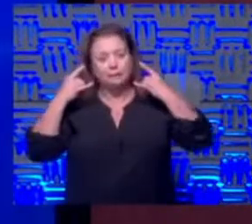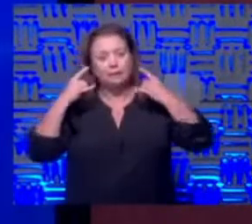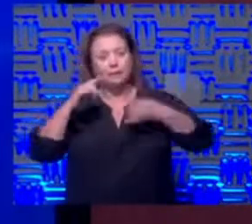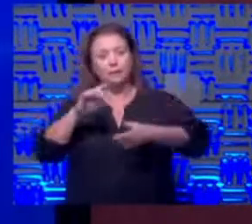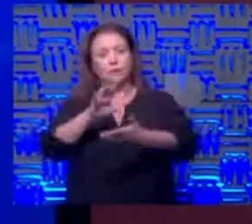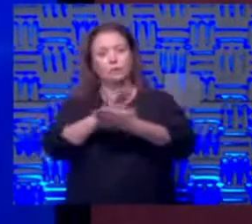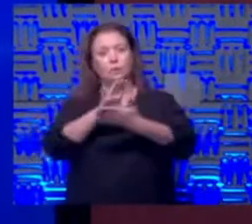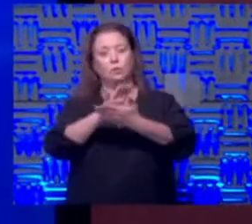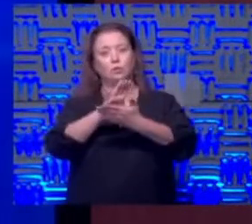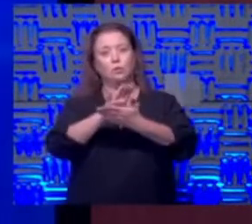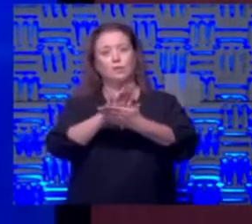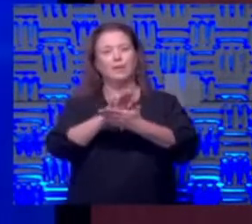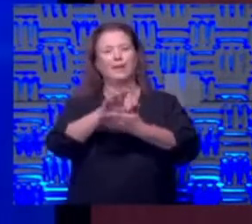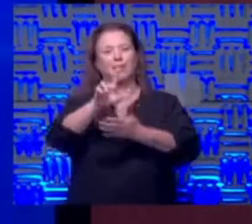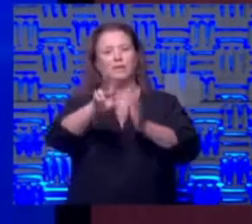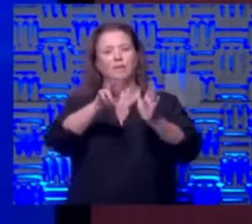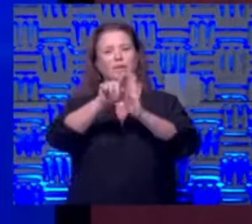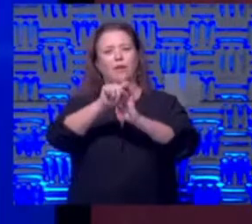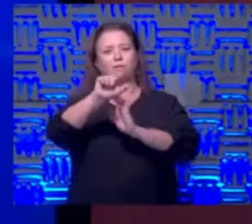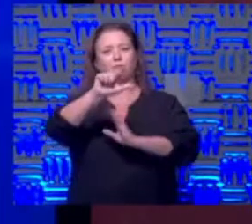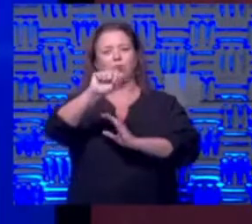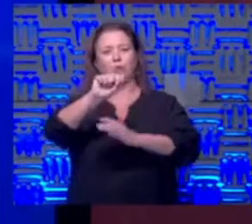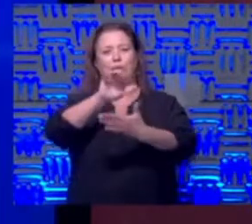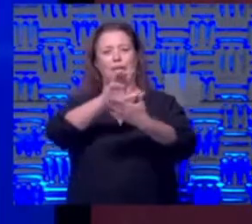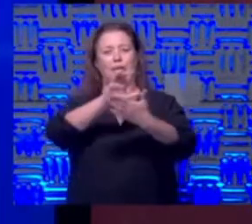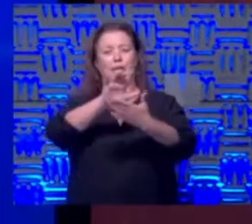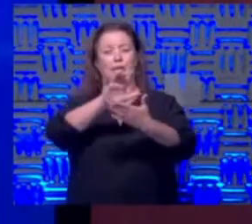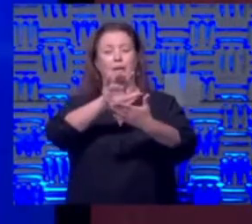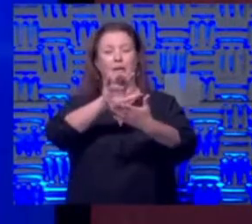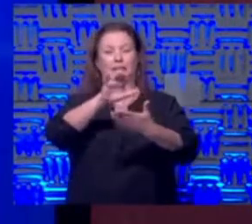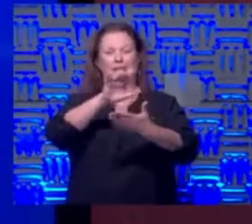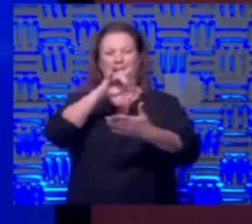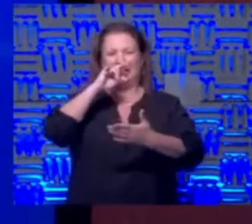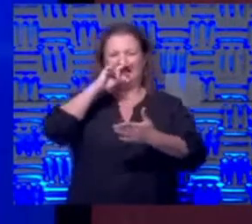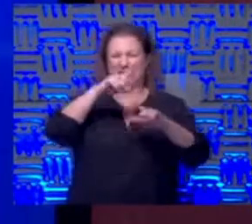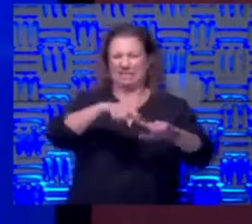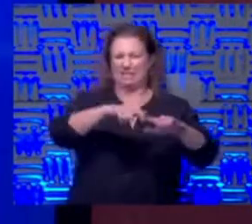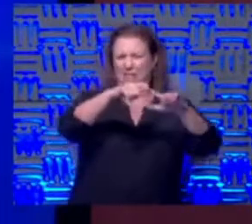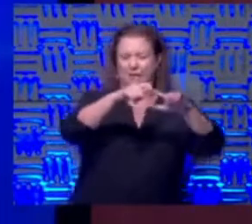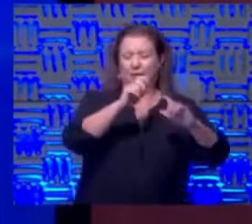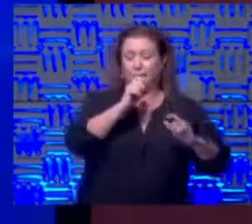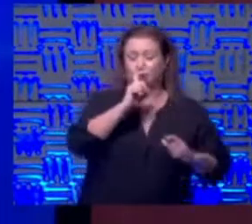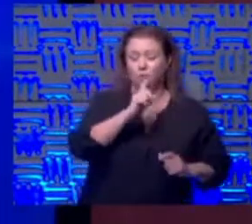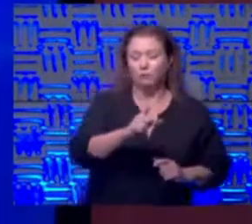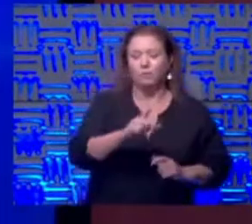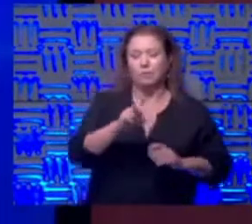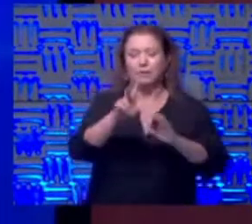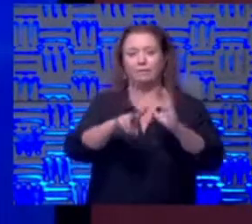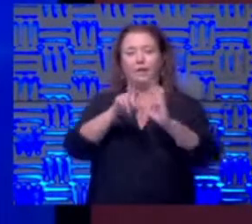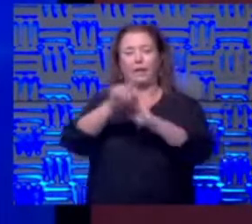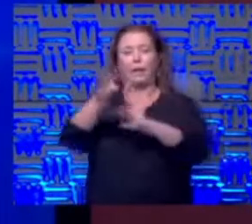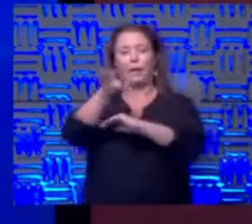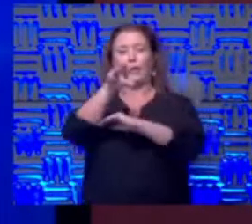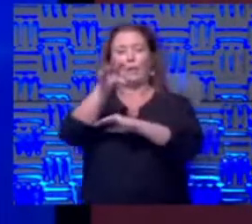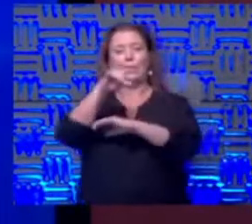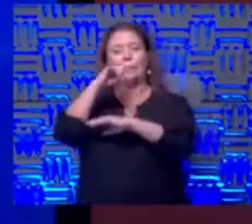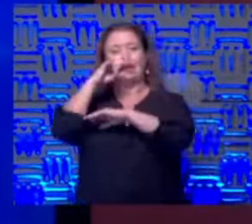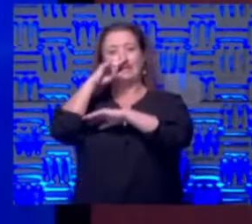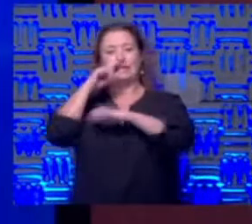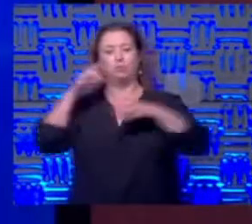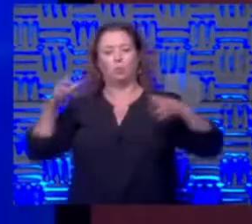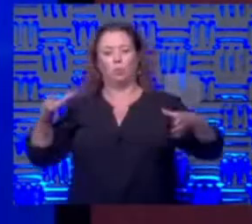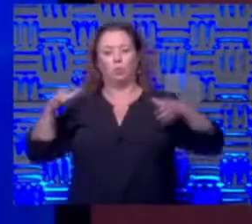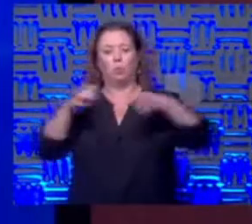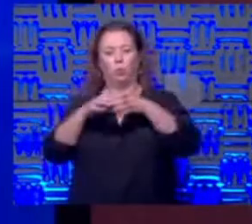that video from Georgia when this kids actually got suspended. I'm not quite sure about that, but they were taking the video of the kids walking in a crowded